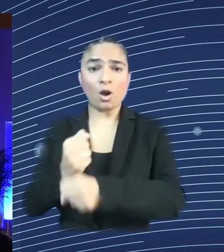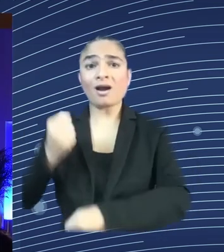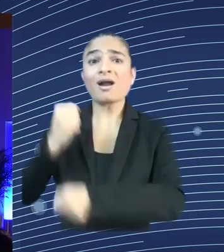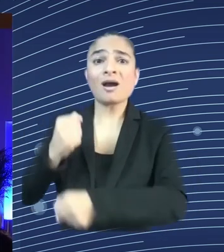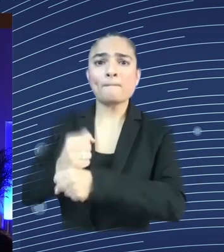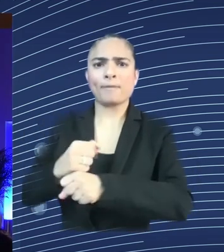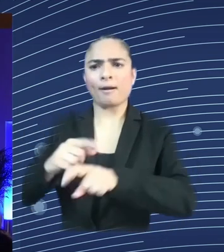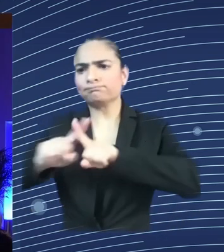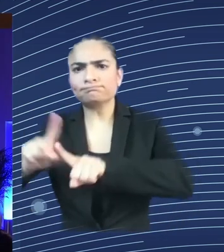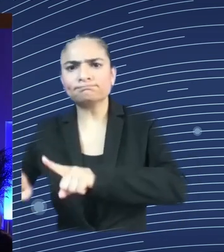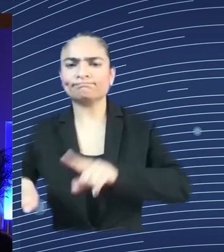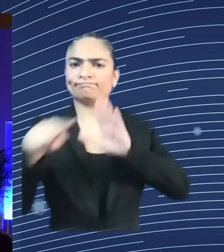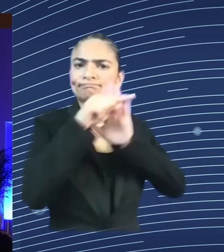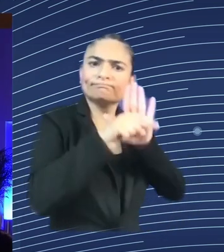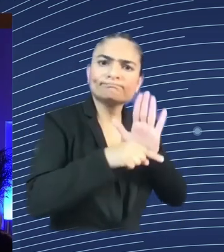is said.